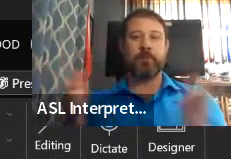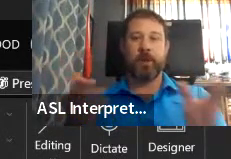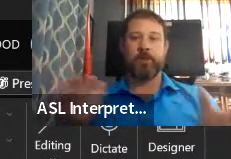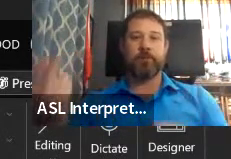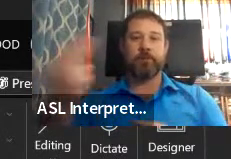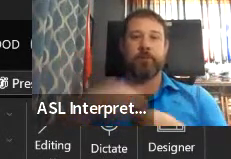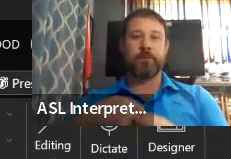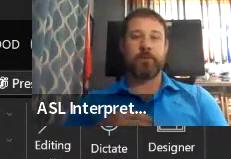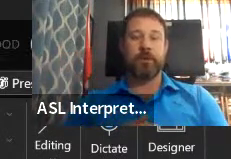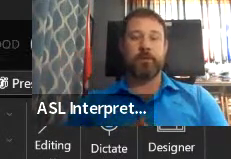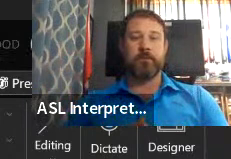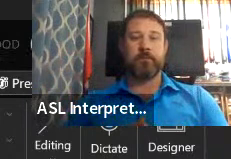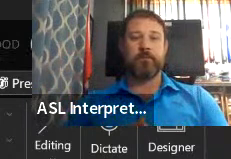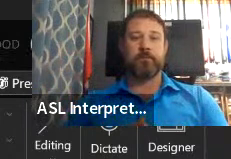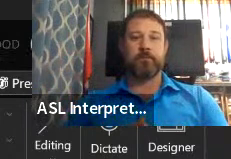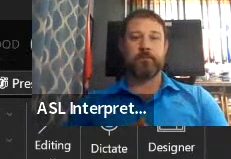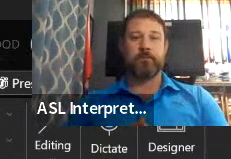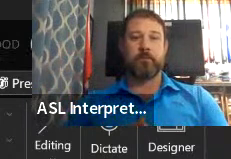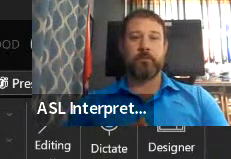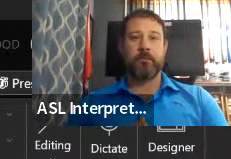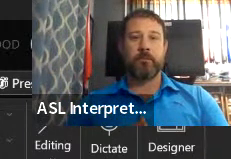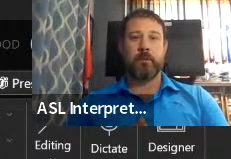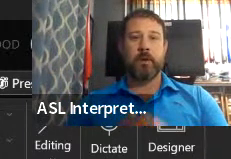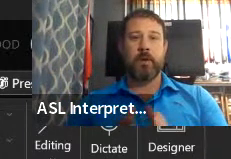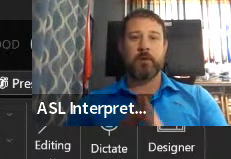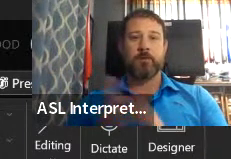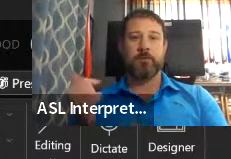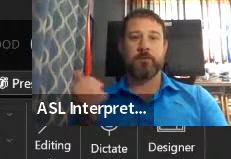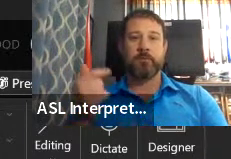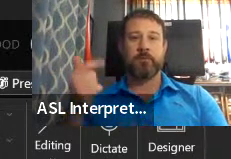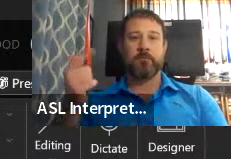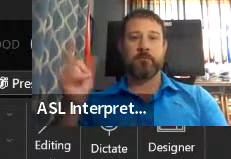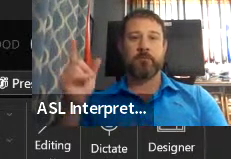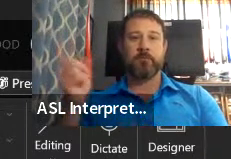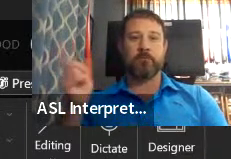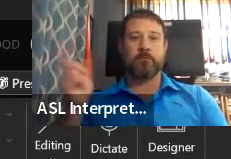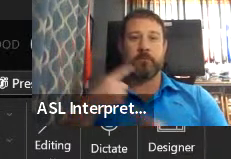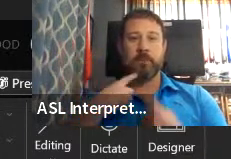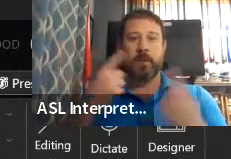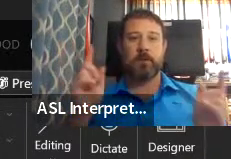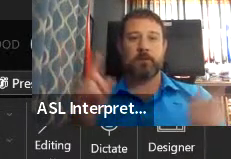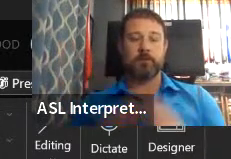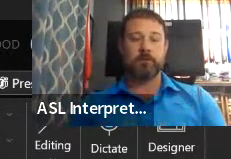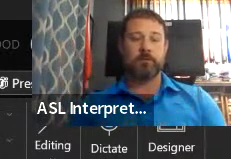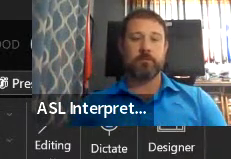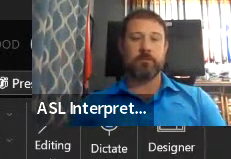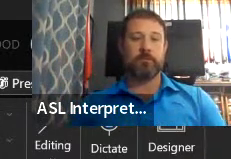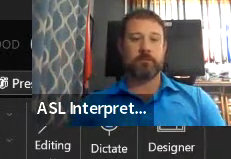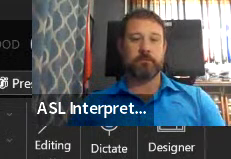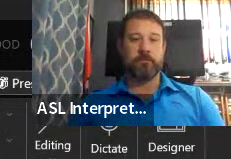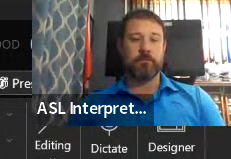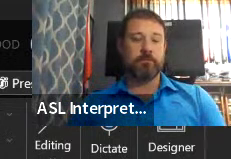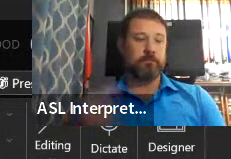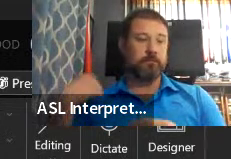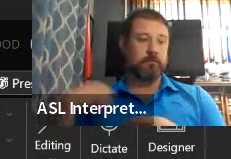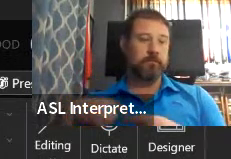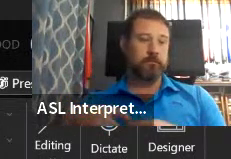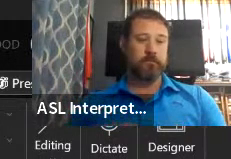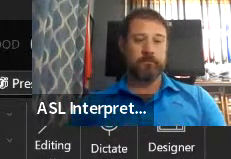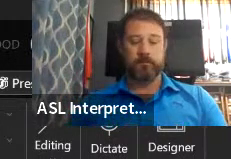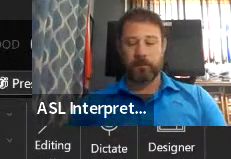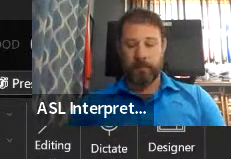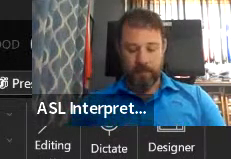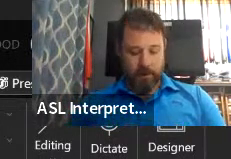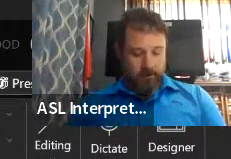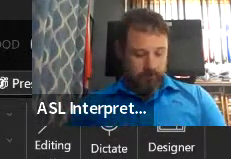participate. Could I ask one of our colleagues, Maria or Guillermo, to make that announcement, please? Of course.